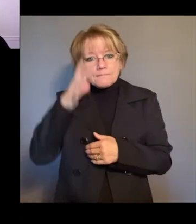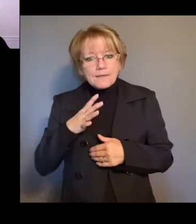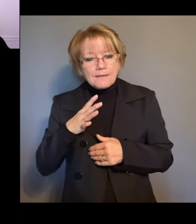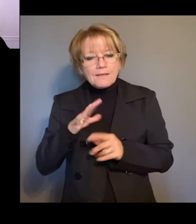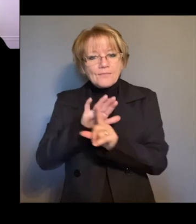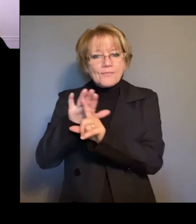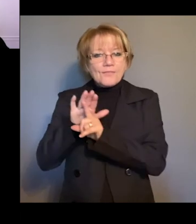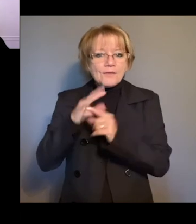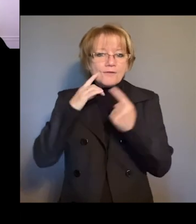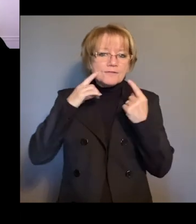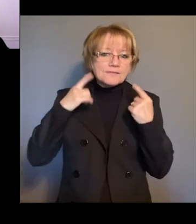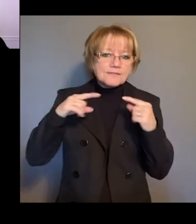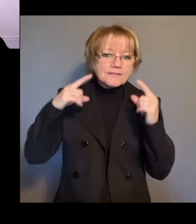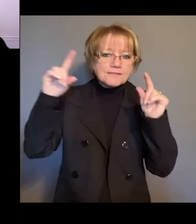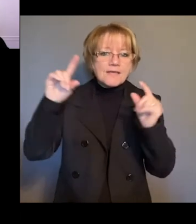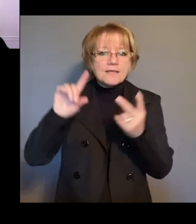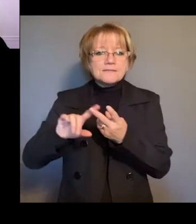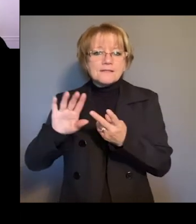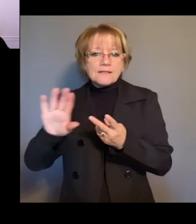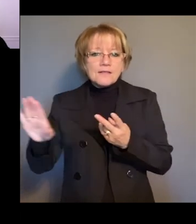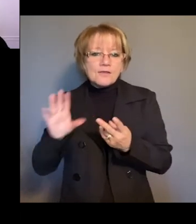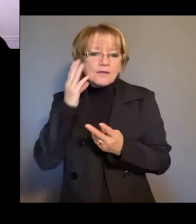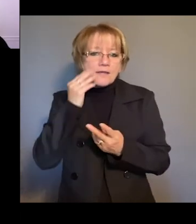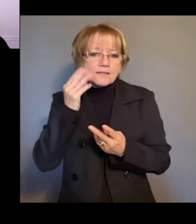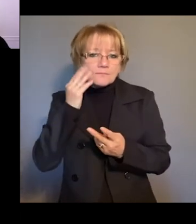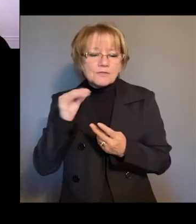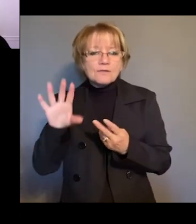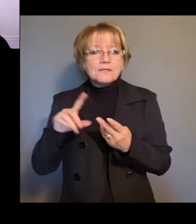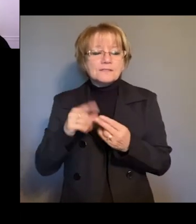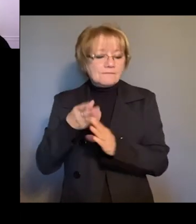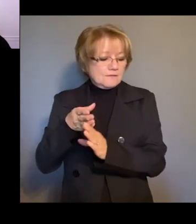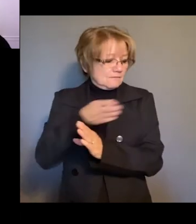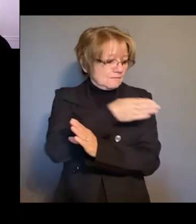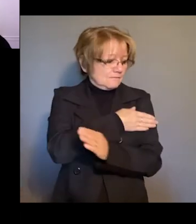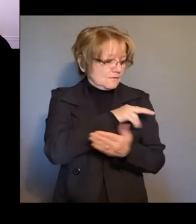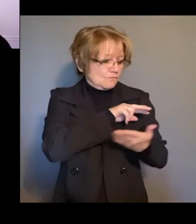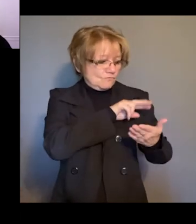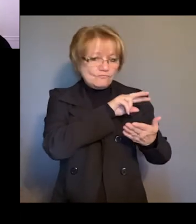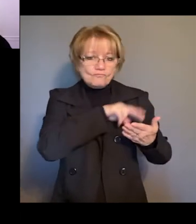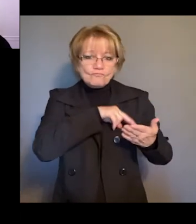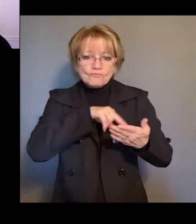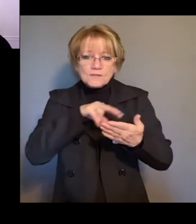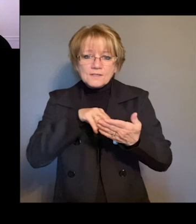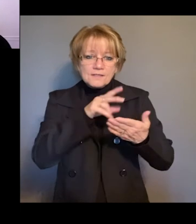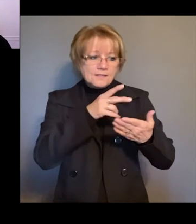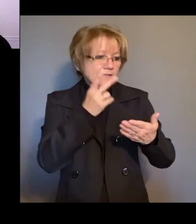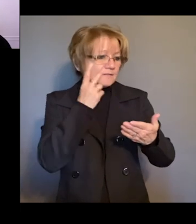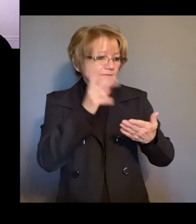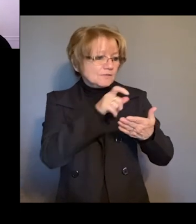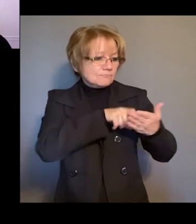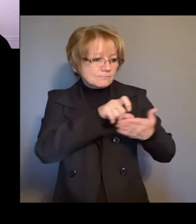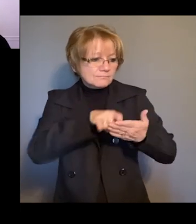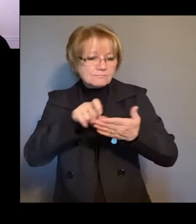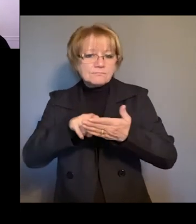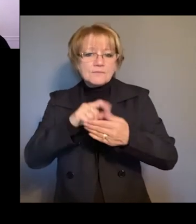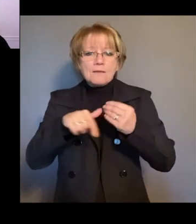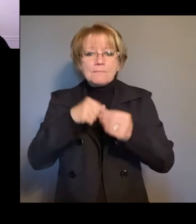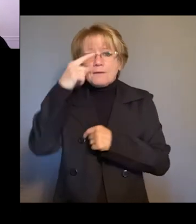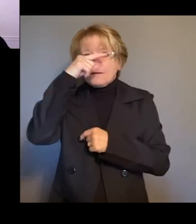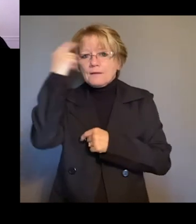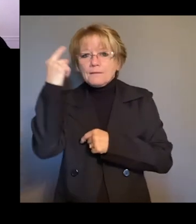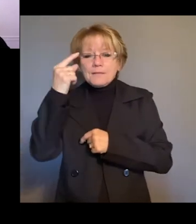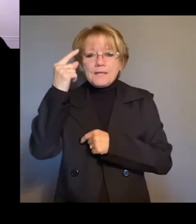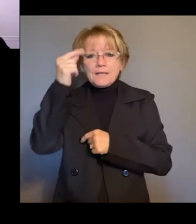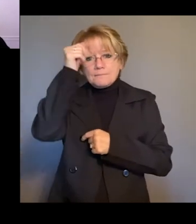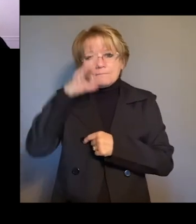success, or things that you've seen on any writings or literature on Black male retention, usually